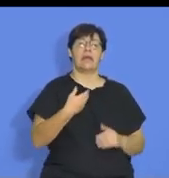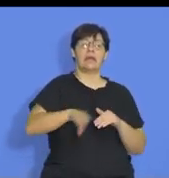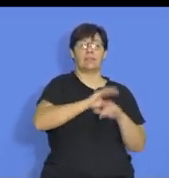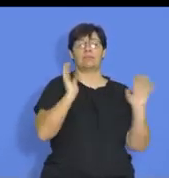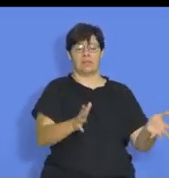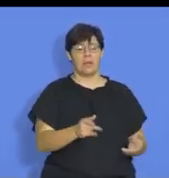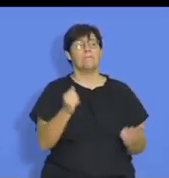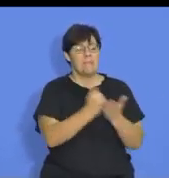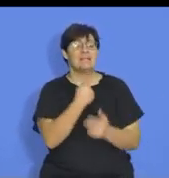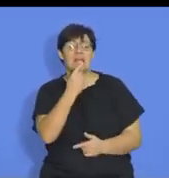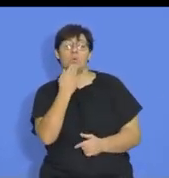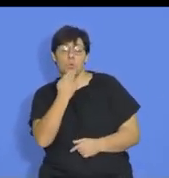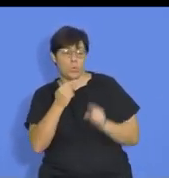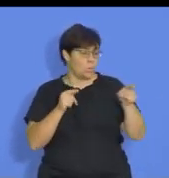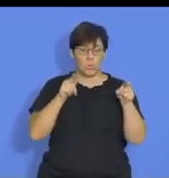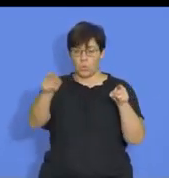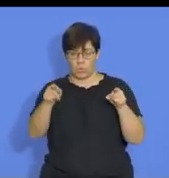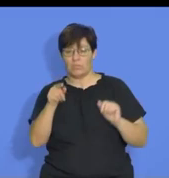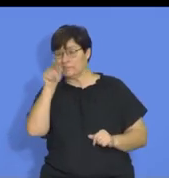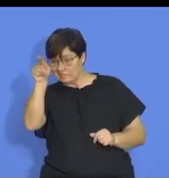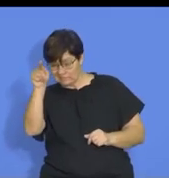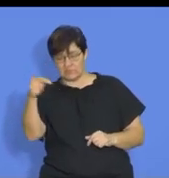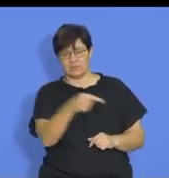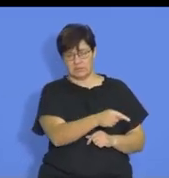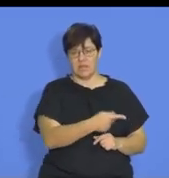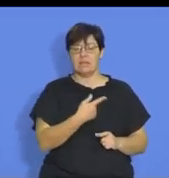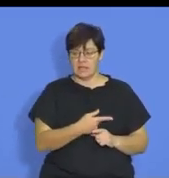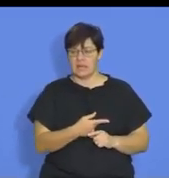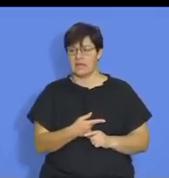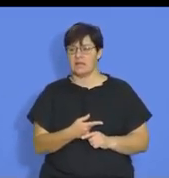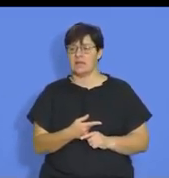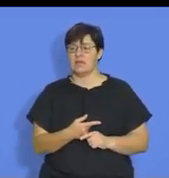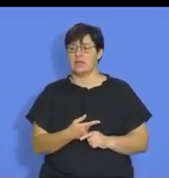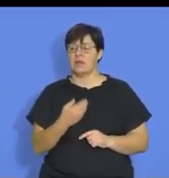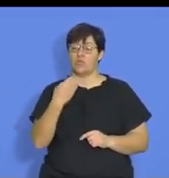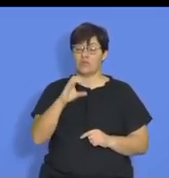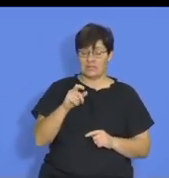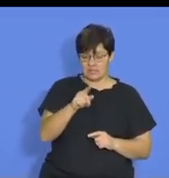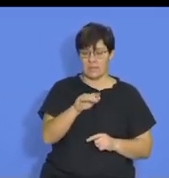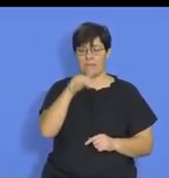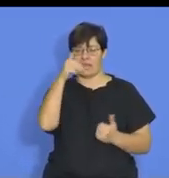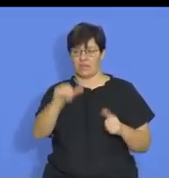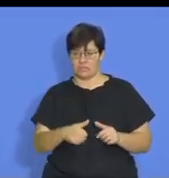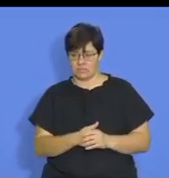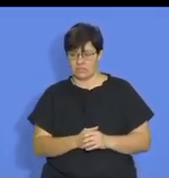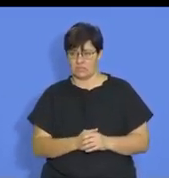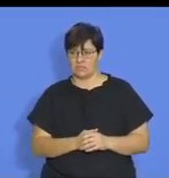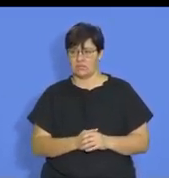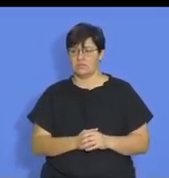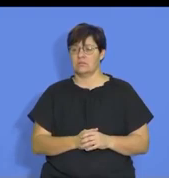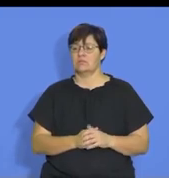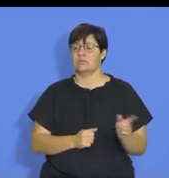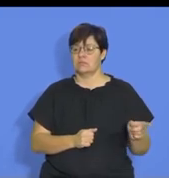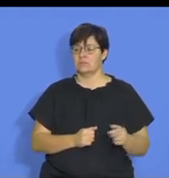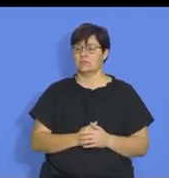of the partner. And account credit is your bank account. Okay, capital,